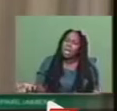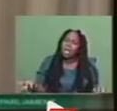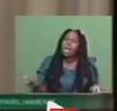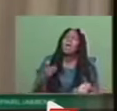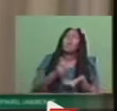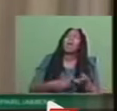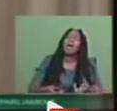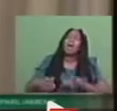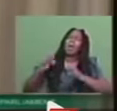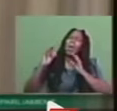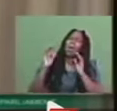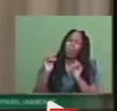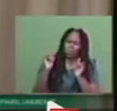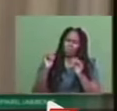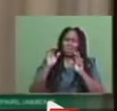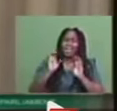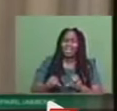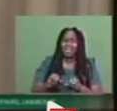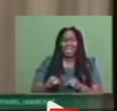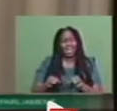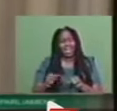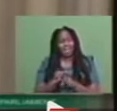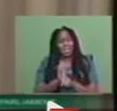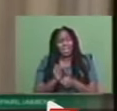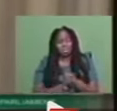nation during COVID or after.